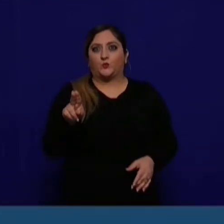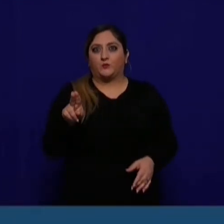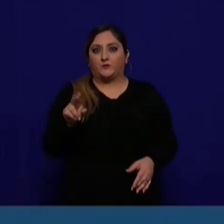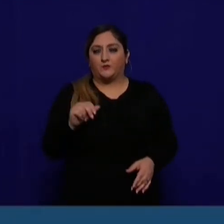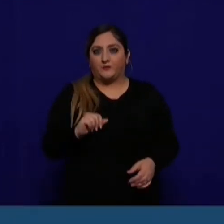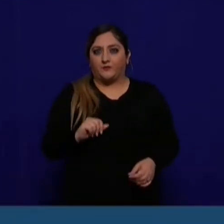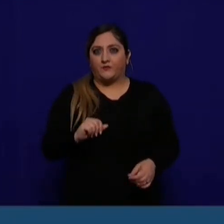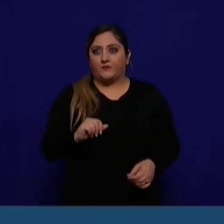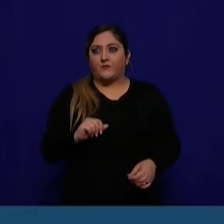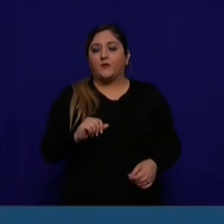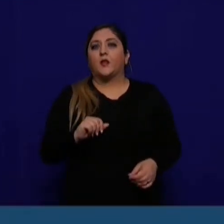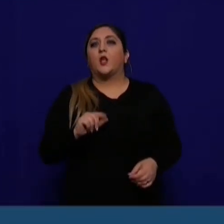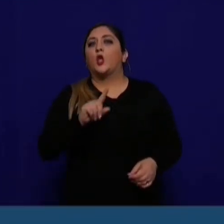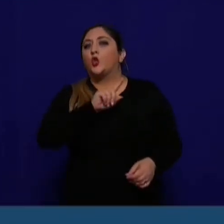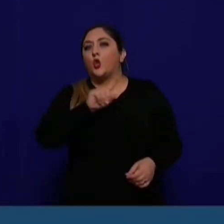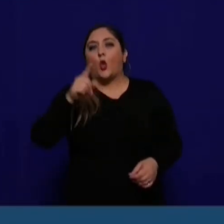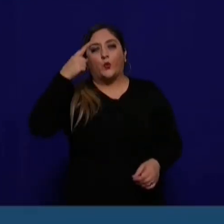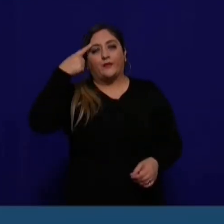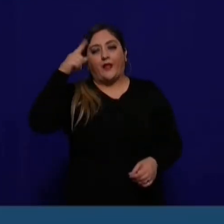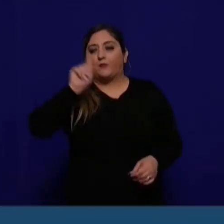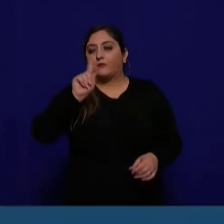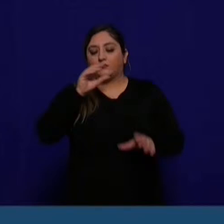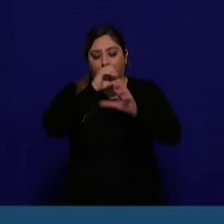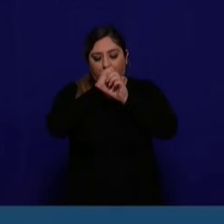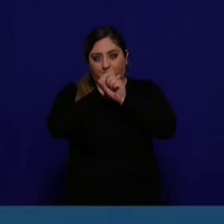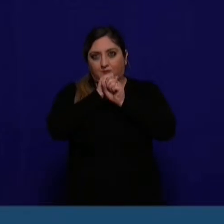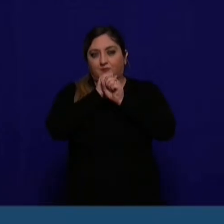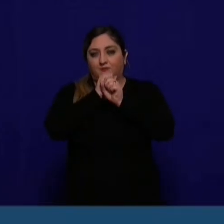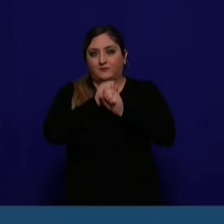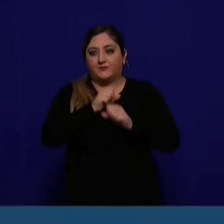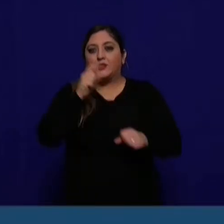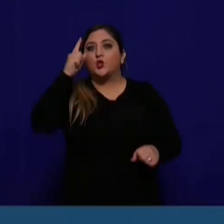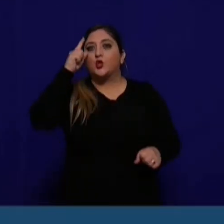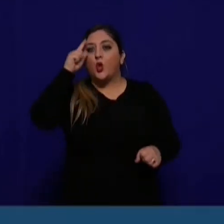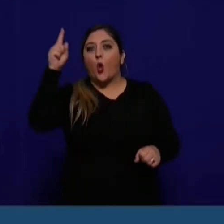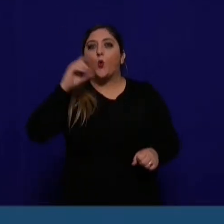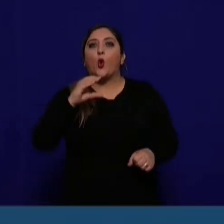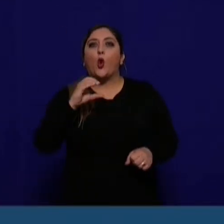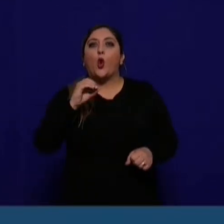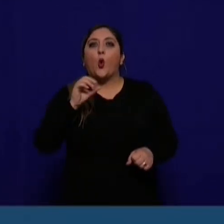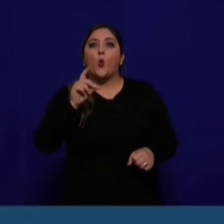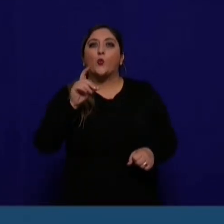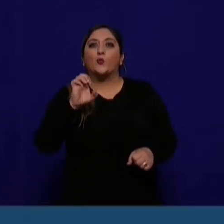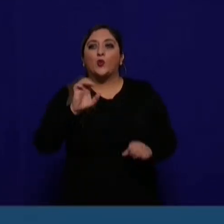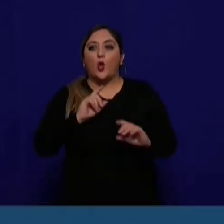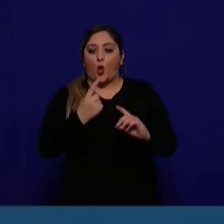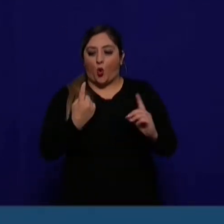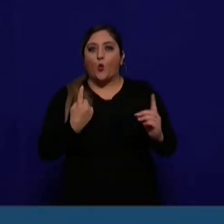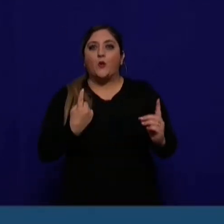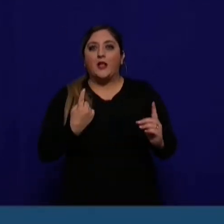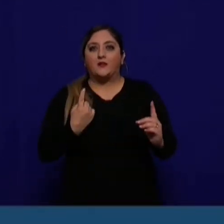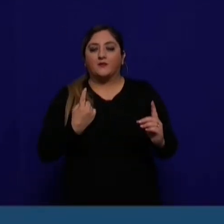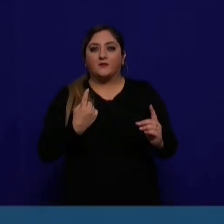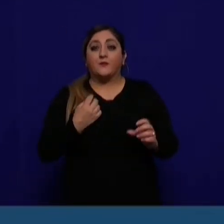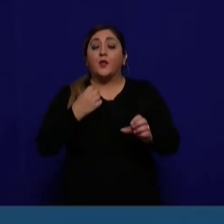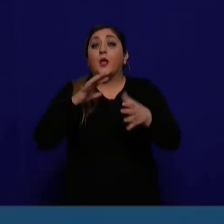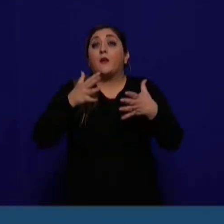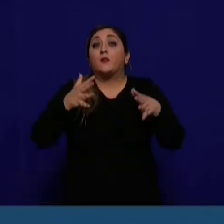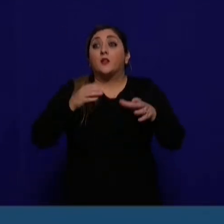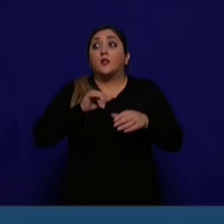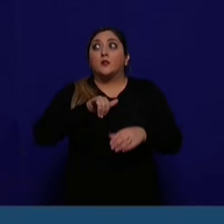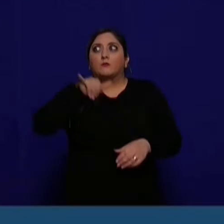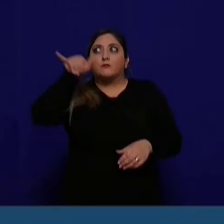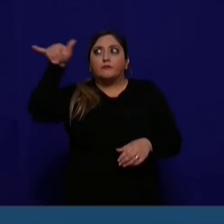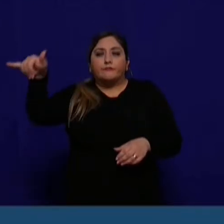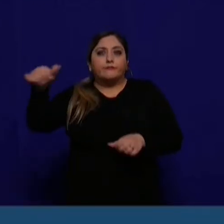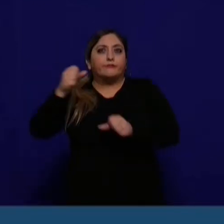and notification keys, whereby people will be able to be alerted, as I have explained. So if you're working abroad or going on a